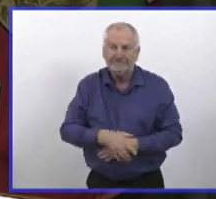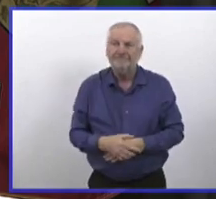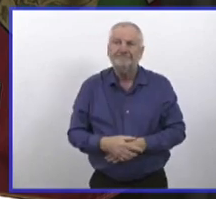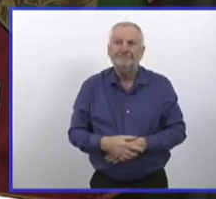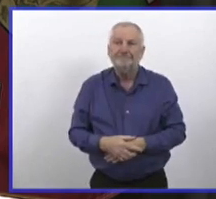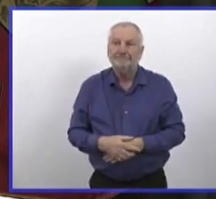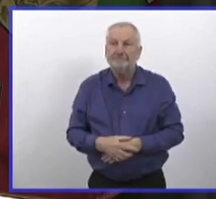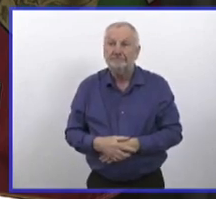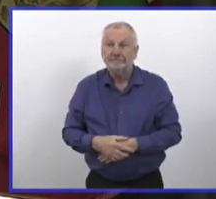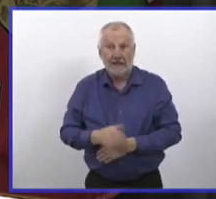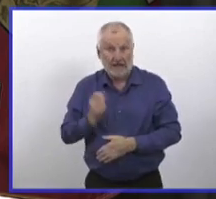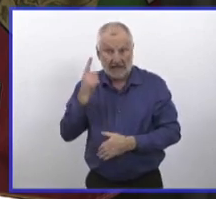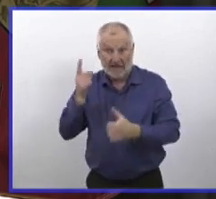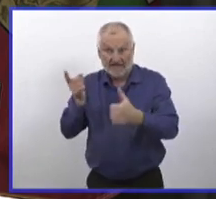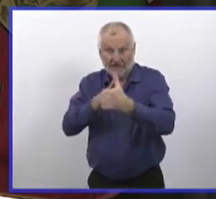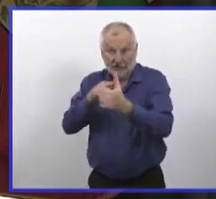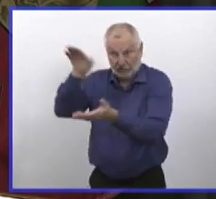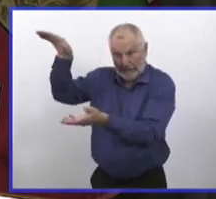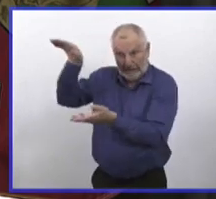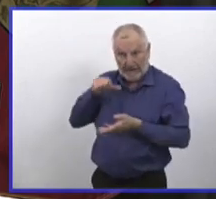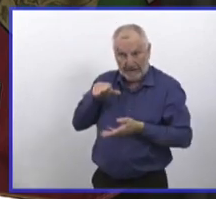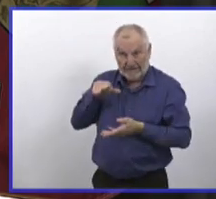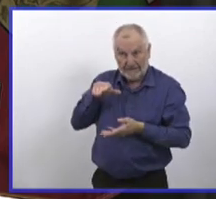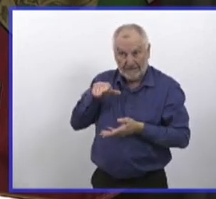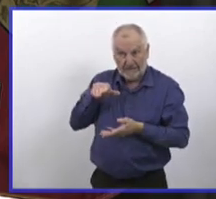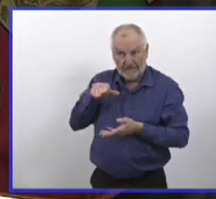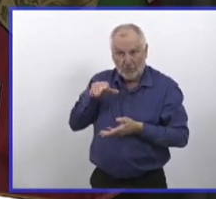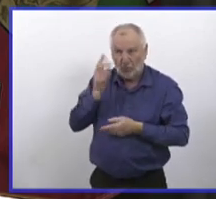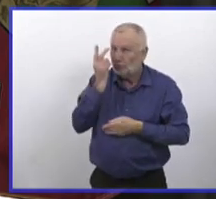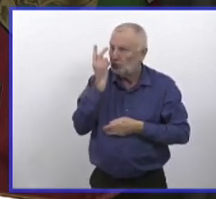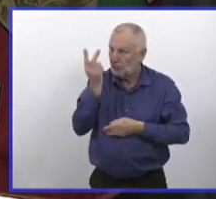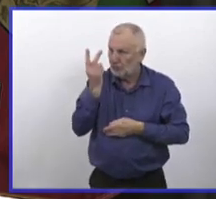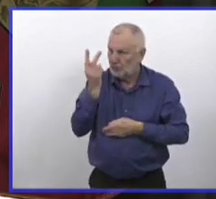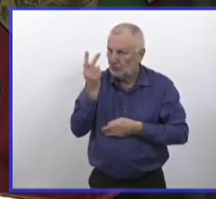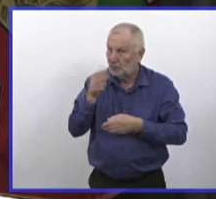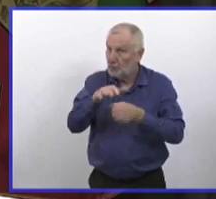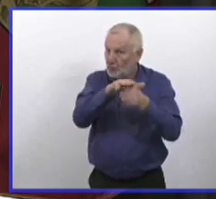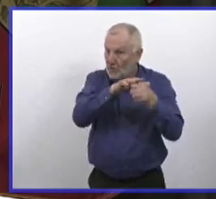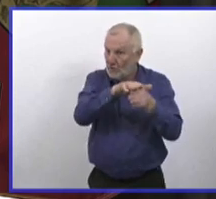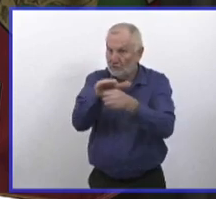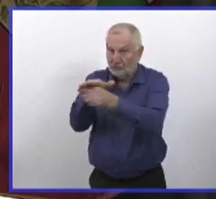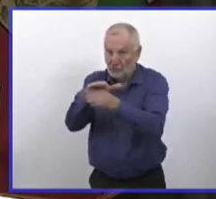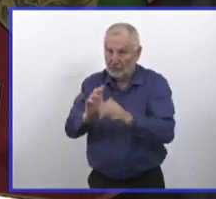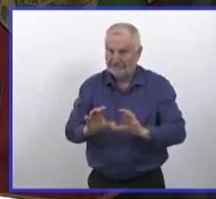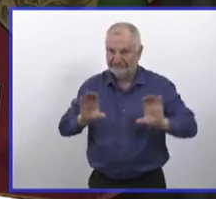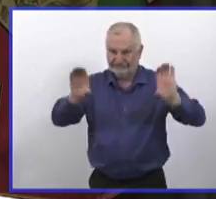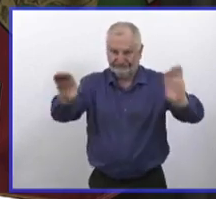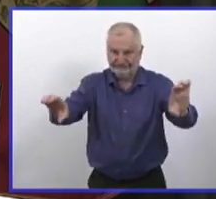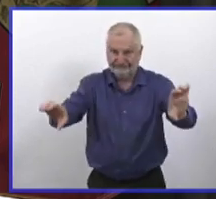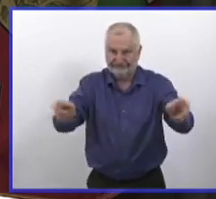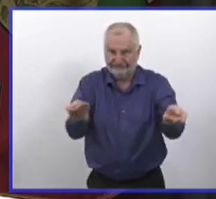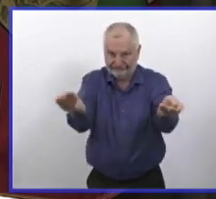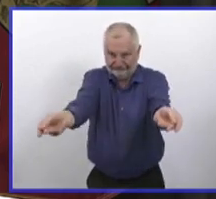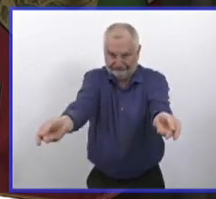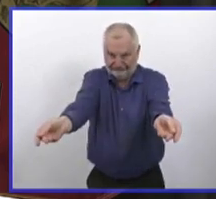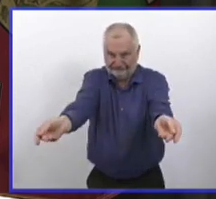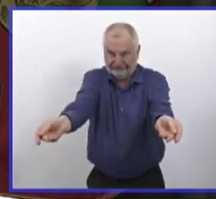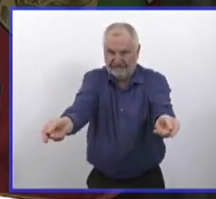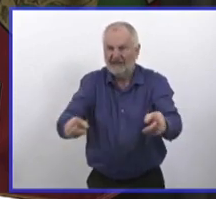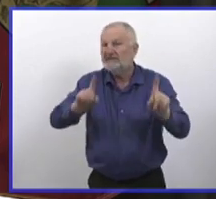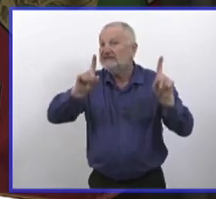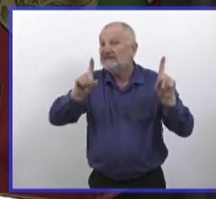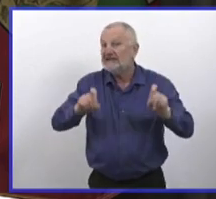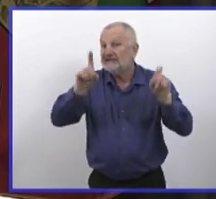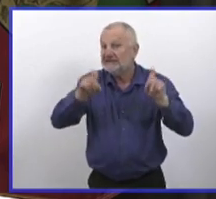project model to locations throughout the province. Now that the vaccine has arrived, we are shipping that vaccine out